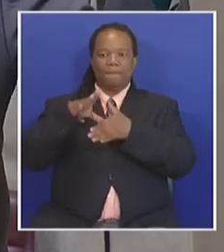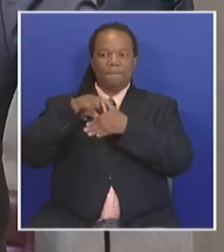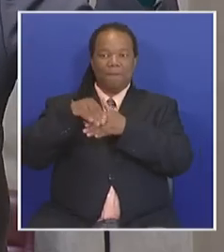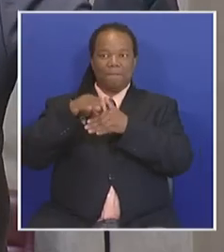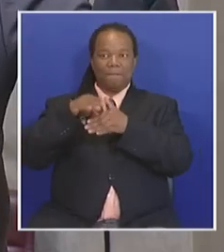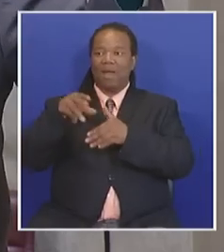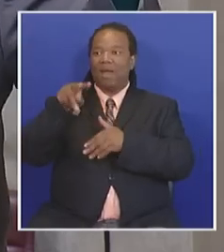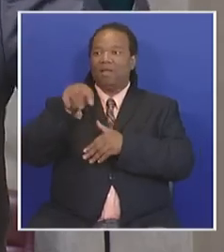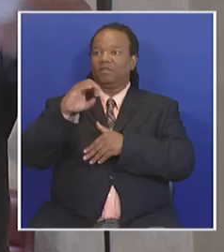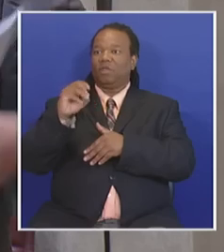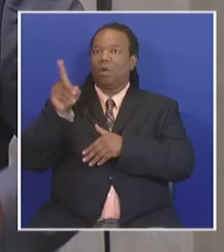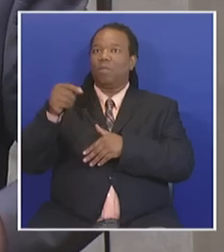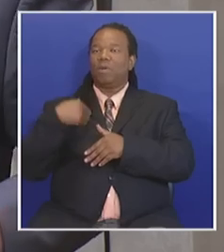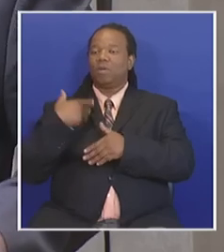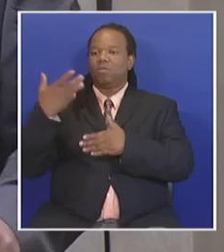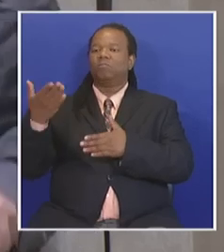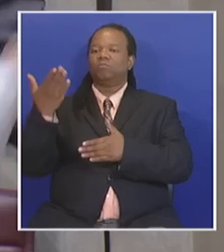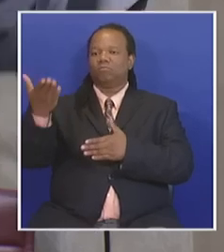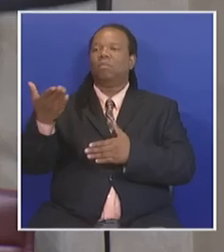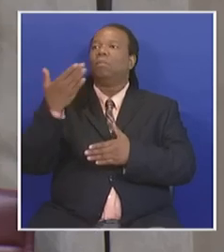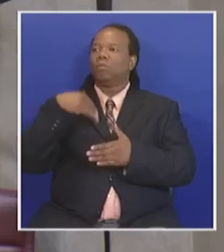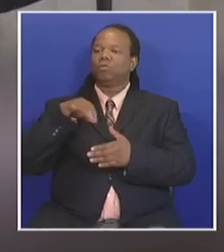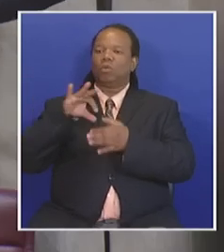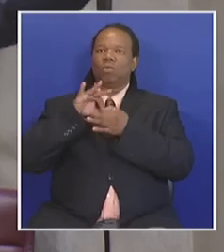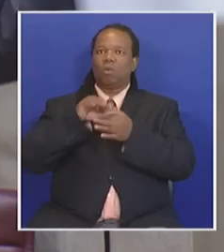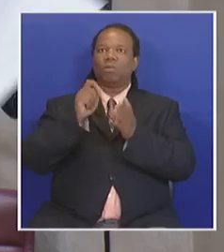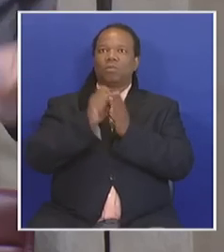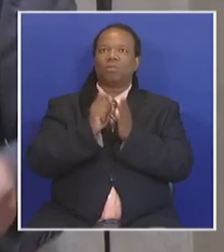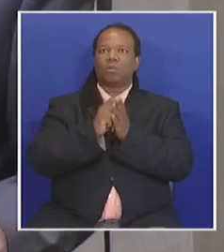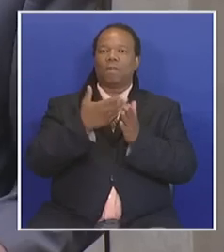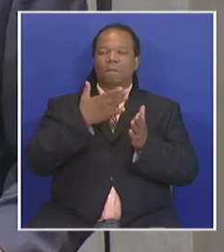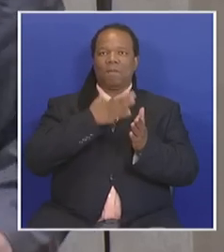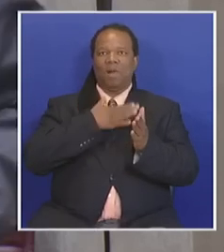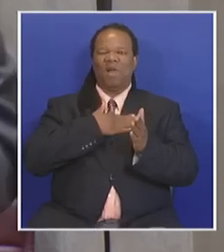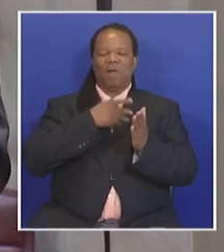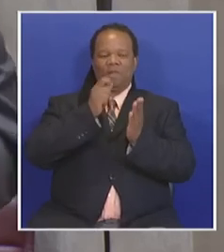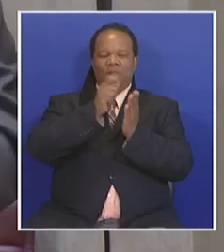copy of this pledge to sign. There's mine.